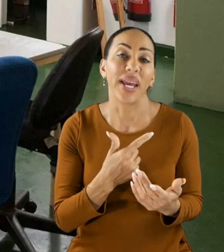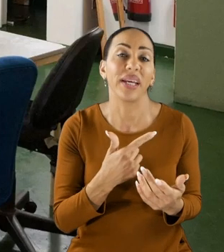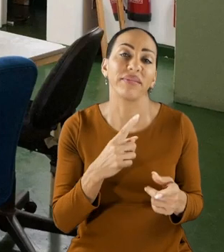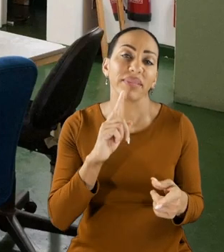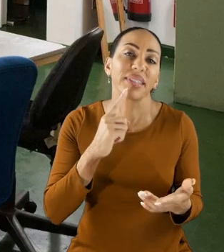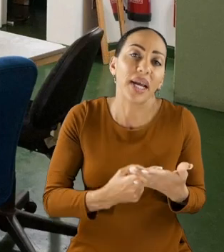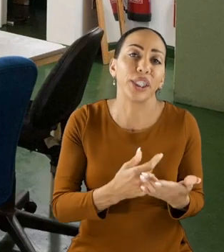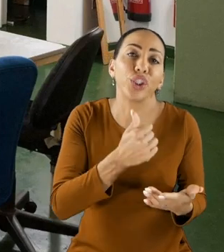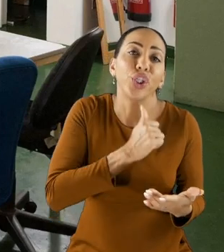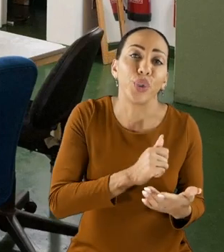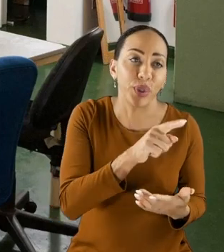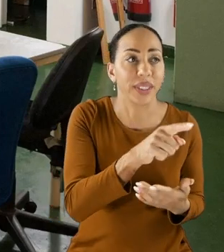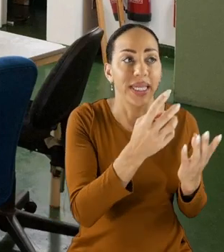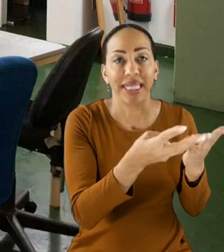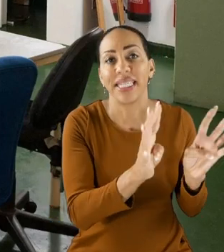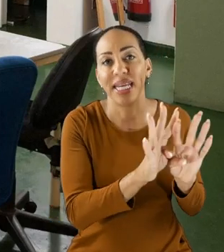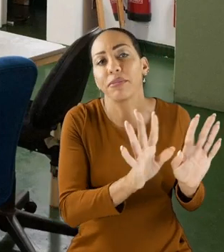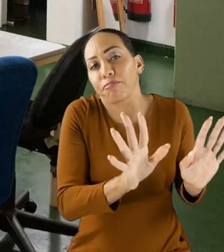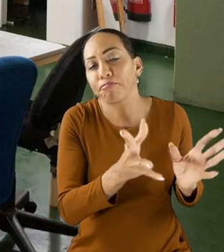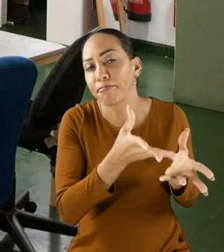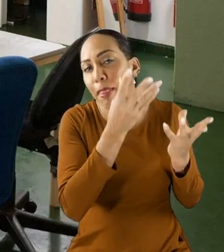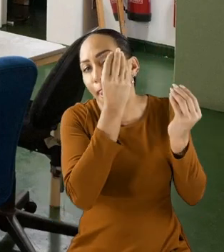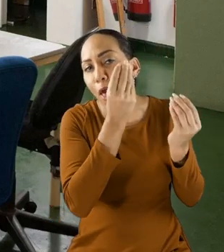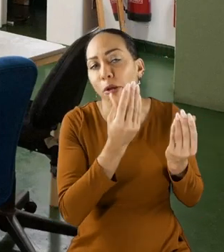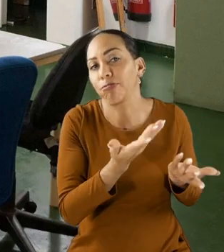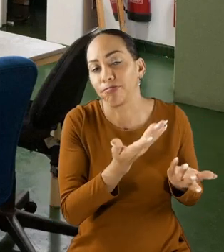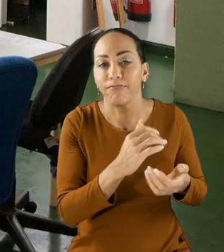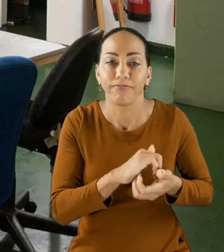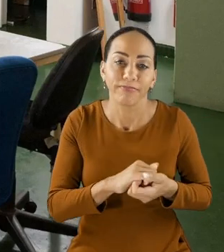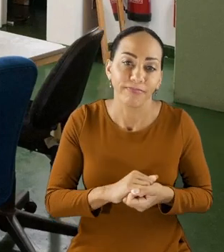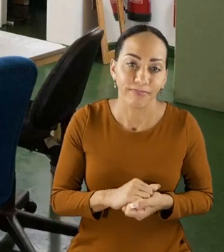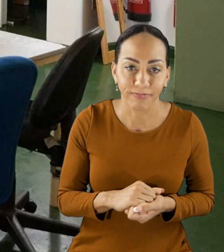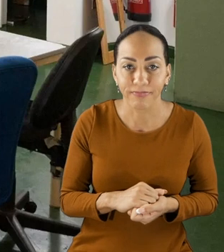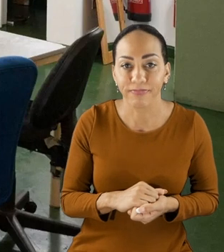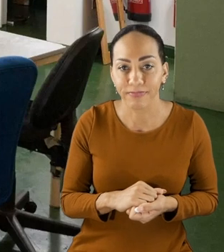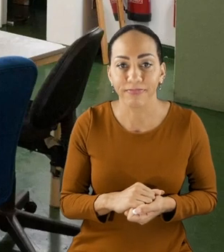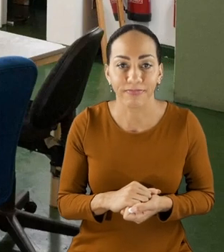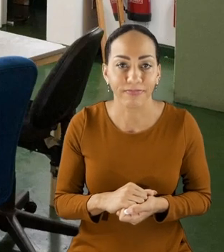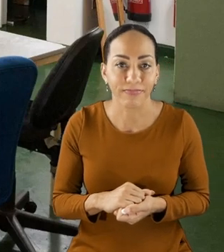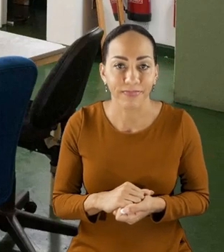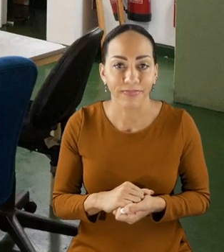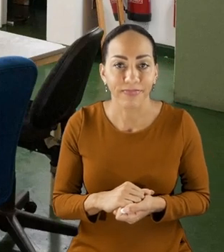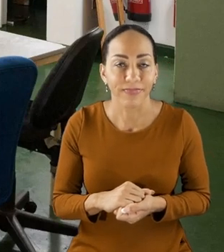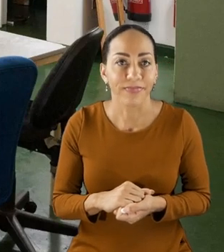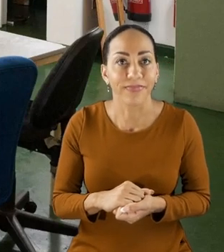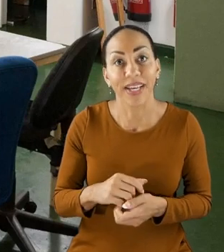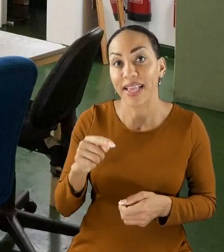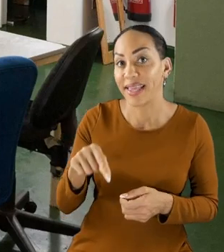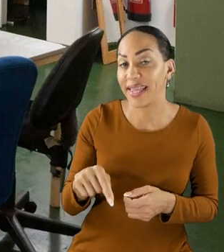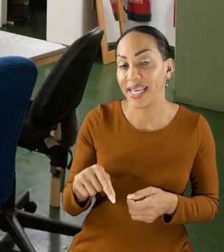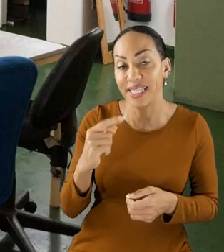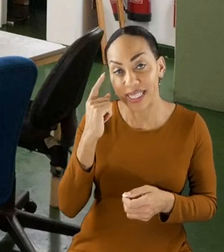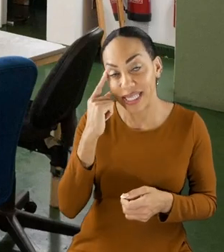mind. We've gone through Teams, which was a learning curve for me as well. So that's just to remind you. But really this slide is